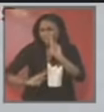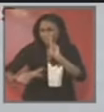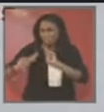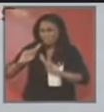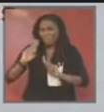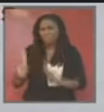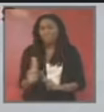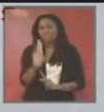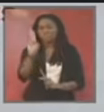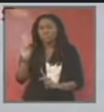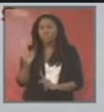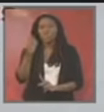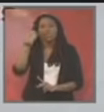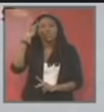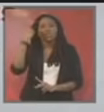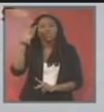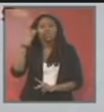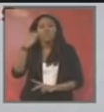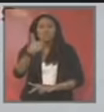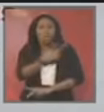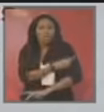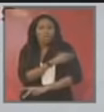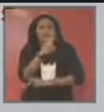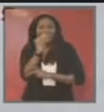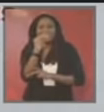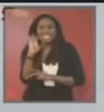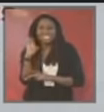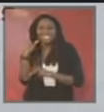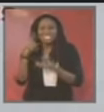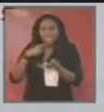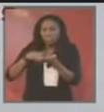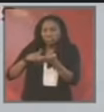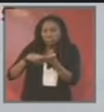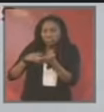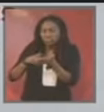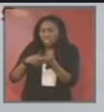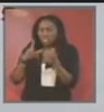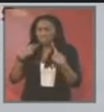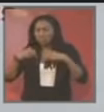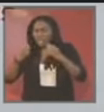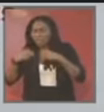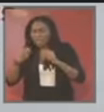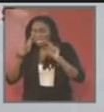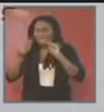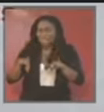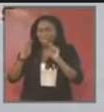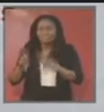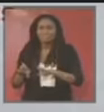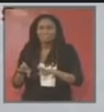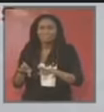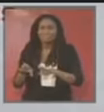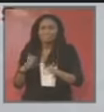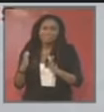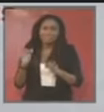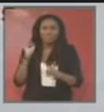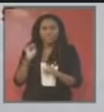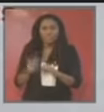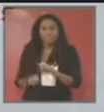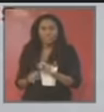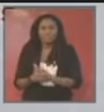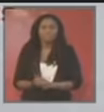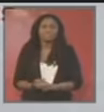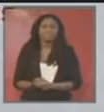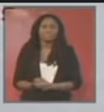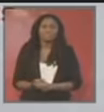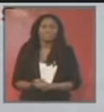percentages of minorities within the vaccine trials. Having said that, having represented